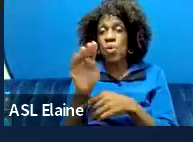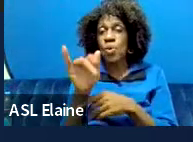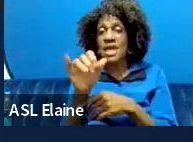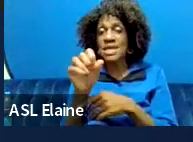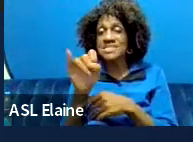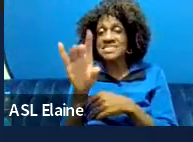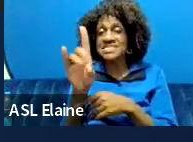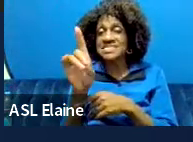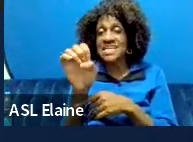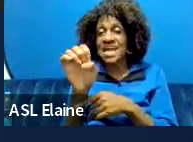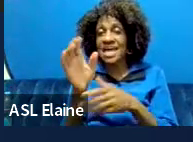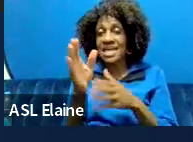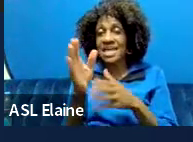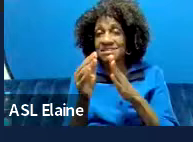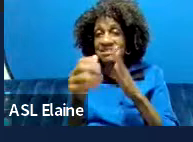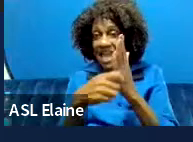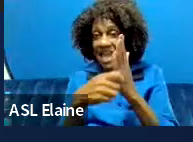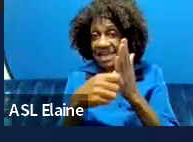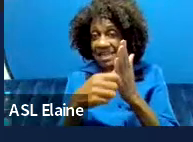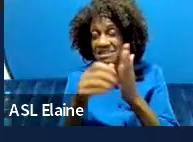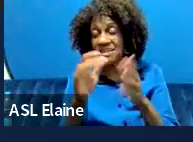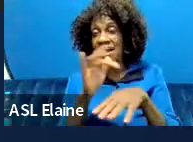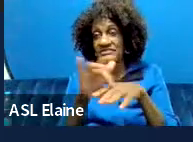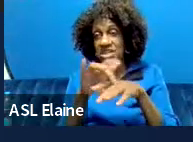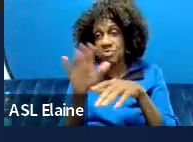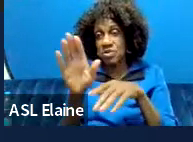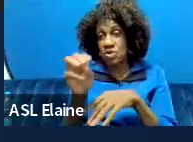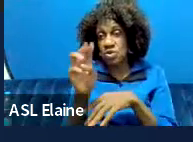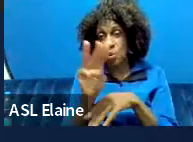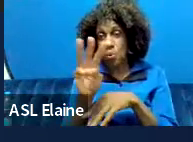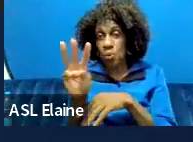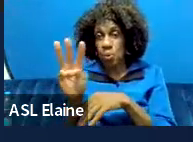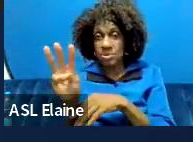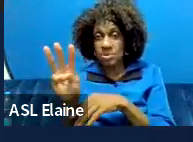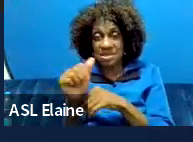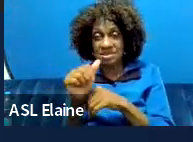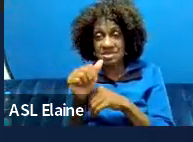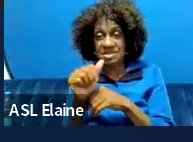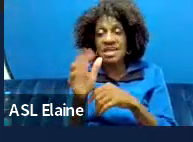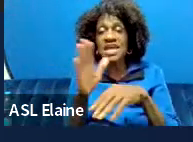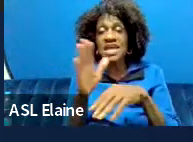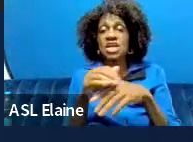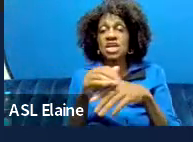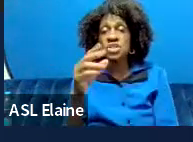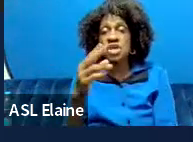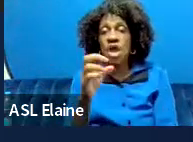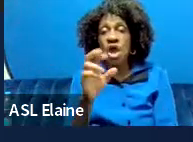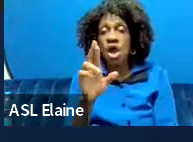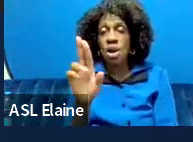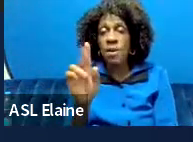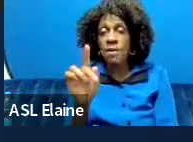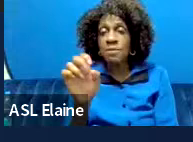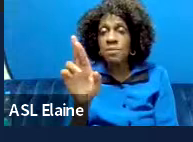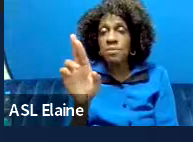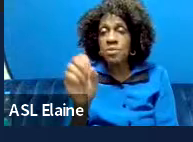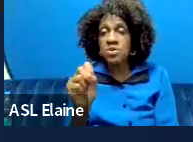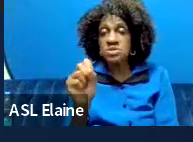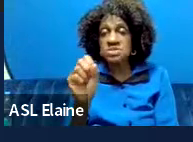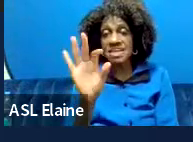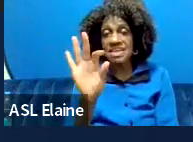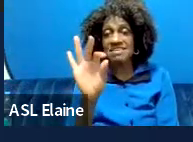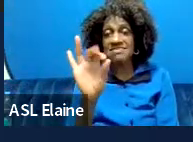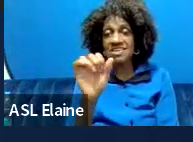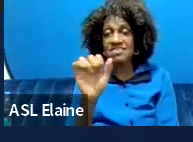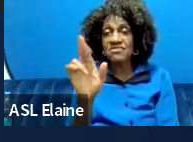guide available at their website, and it's called the Harper's Ferry Wayside and